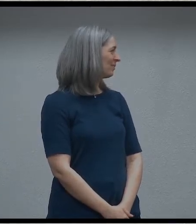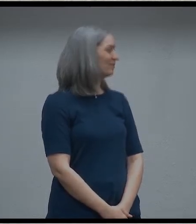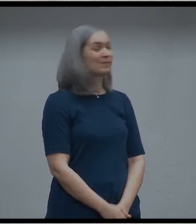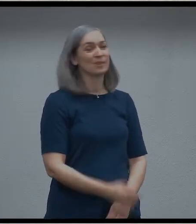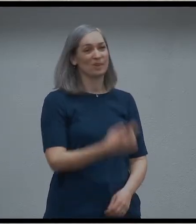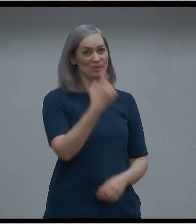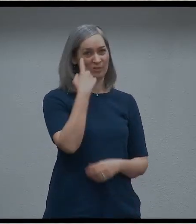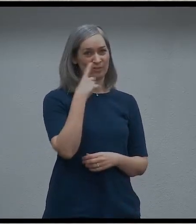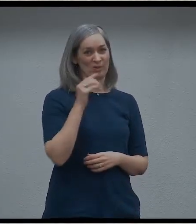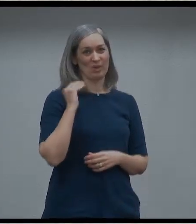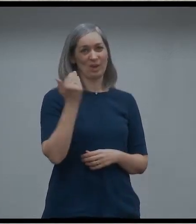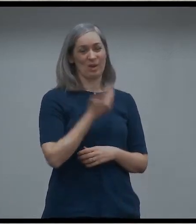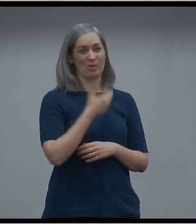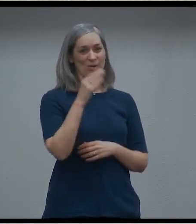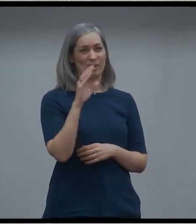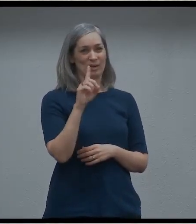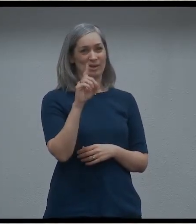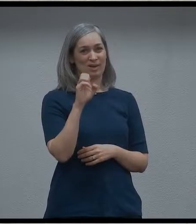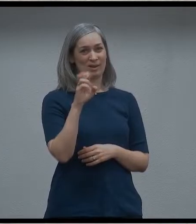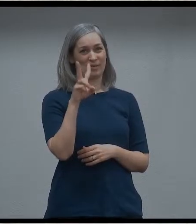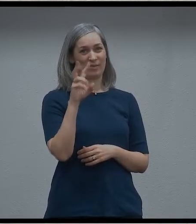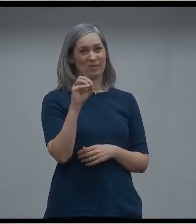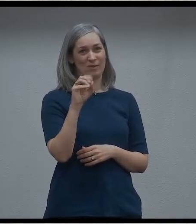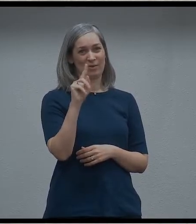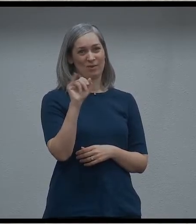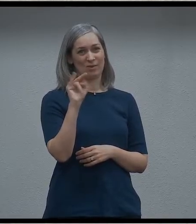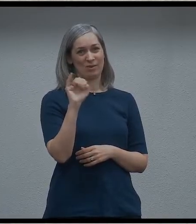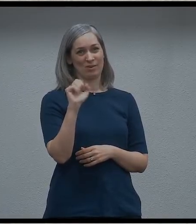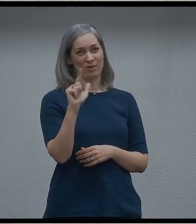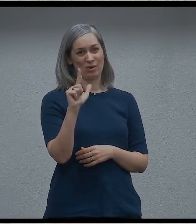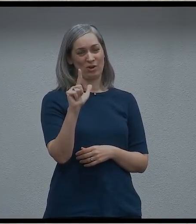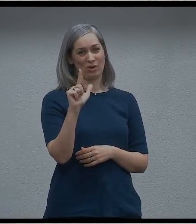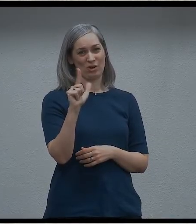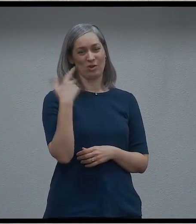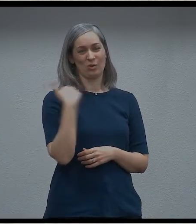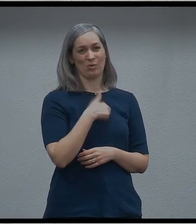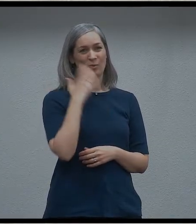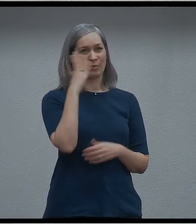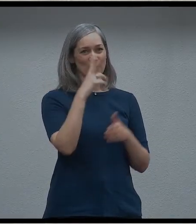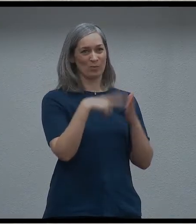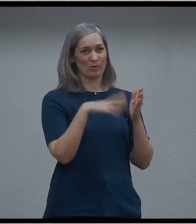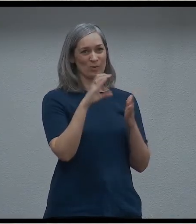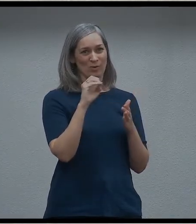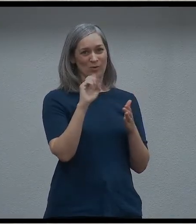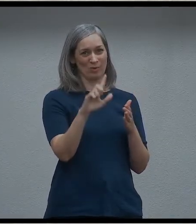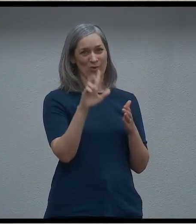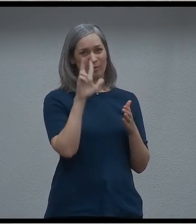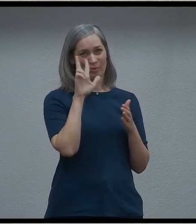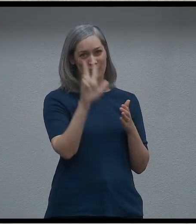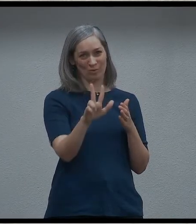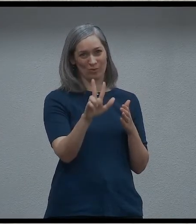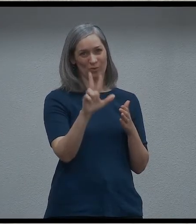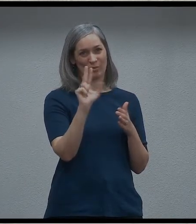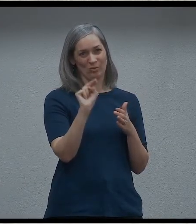For our devotional, we'll be in Colossians 3:11 through 14. I'll be using the New Living